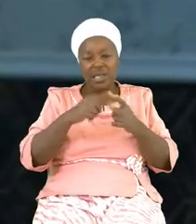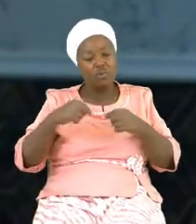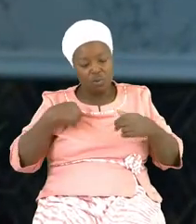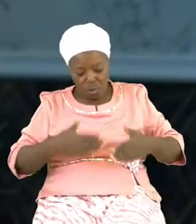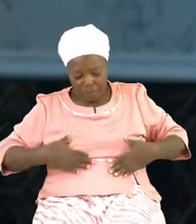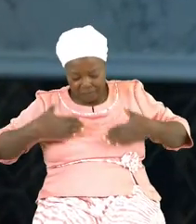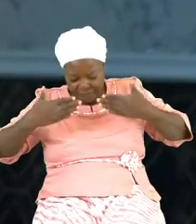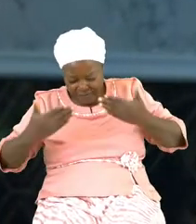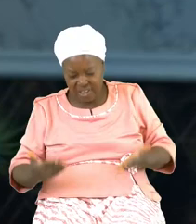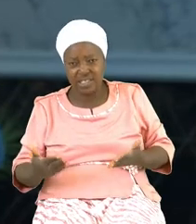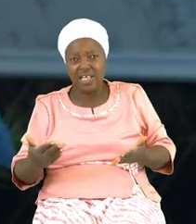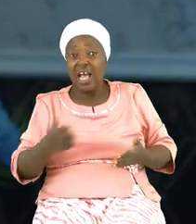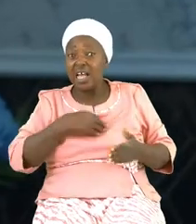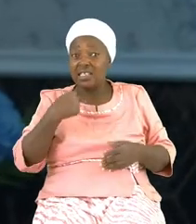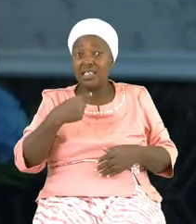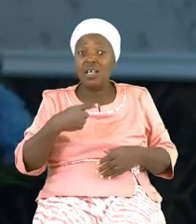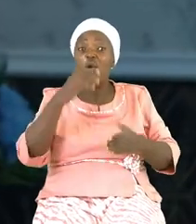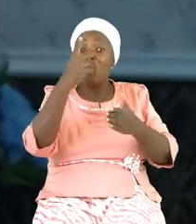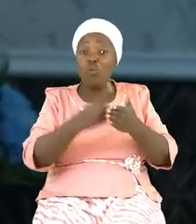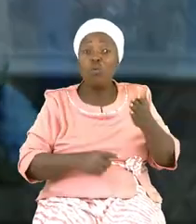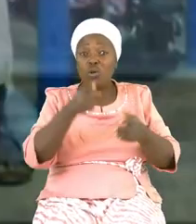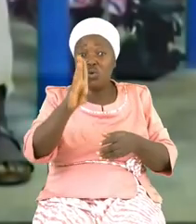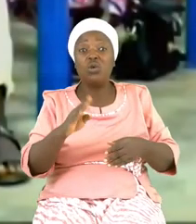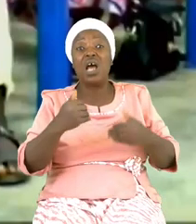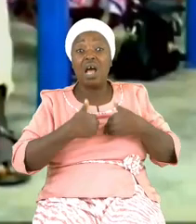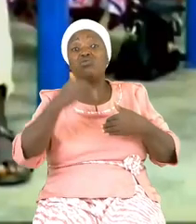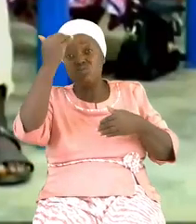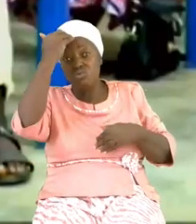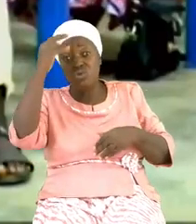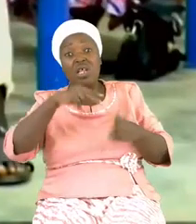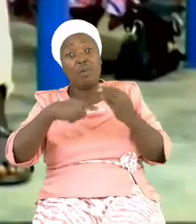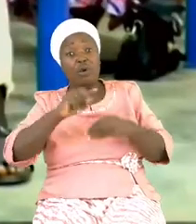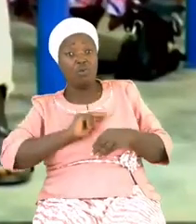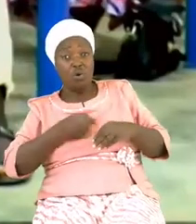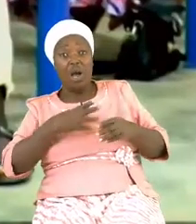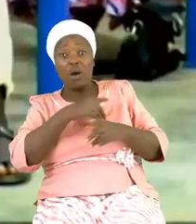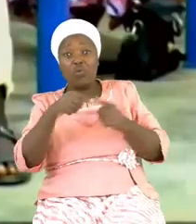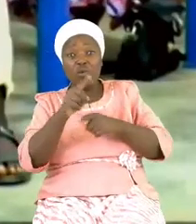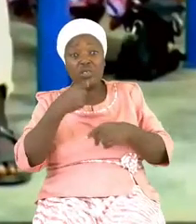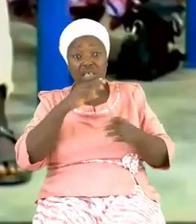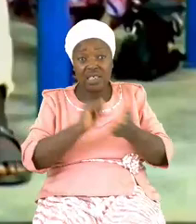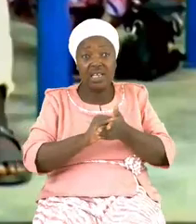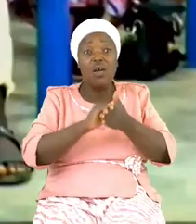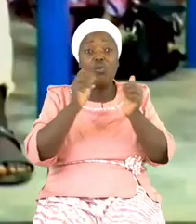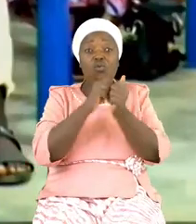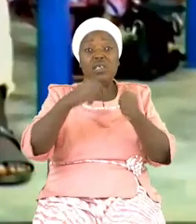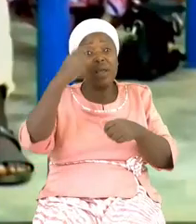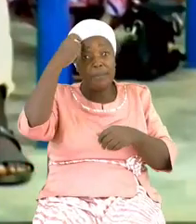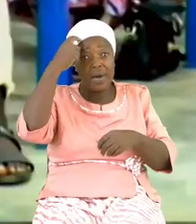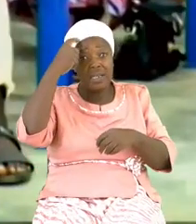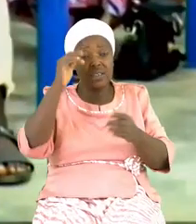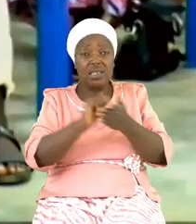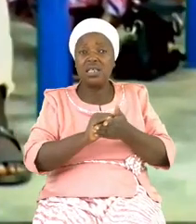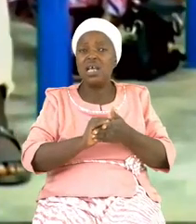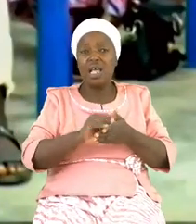we say what God already knows. And when you say that with the mind, I will not continue like